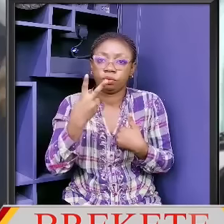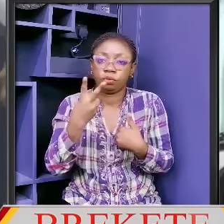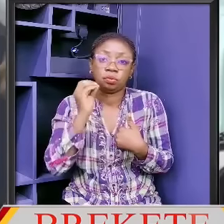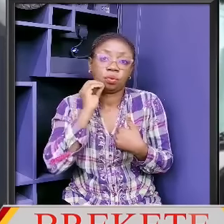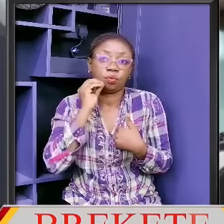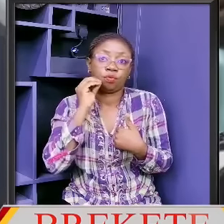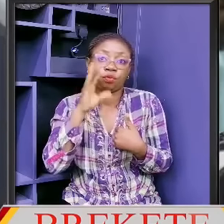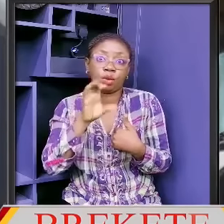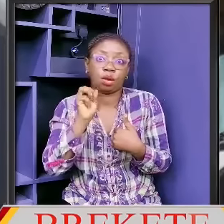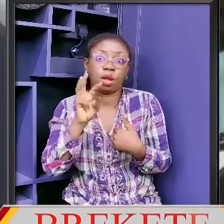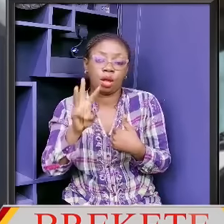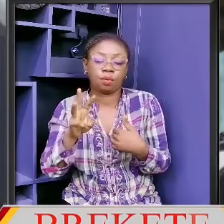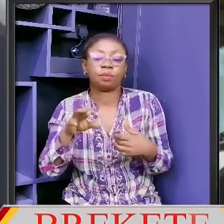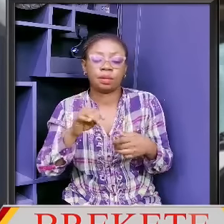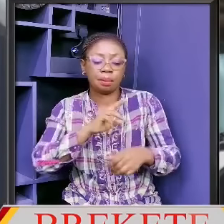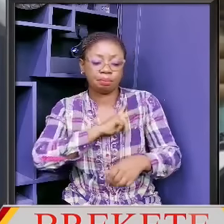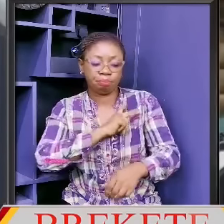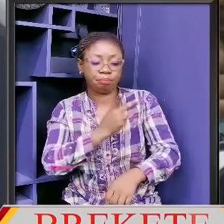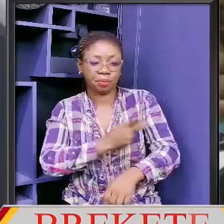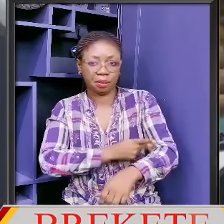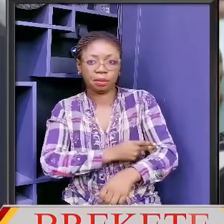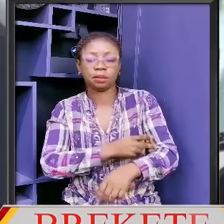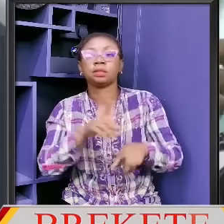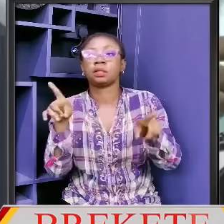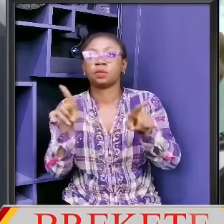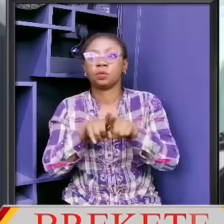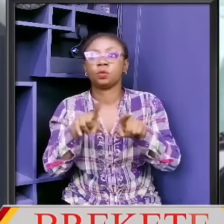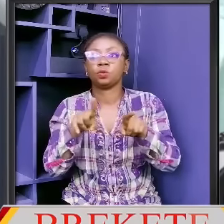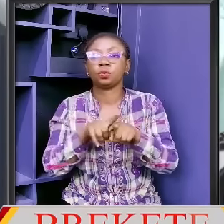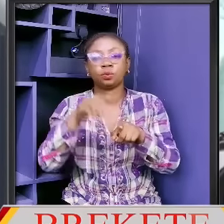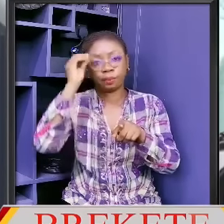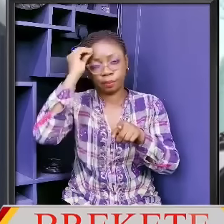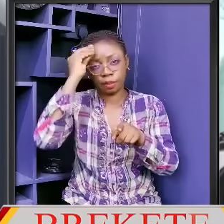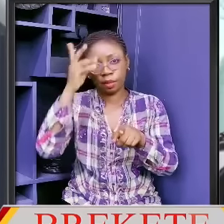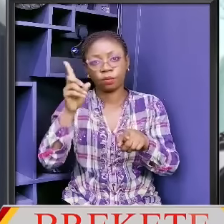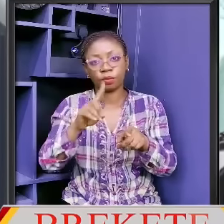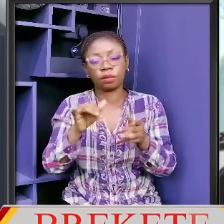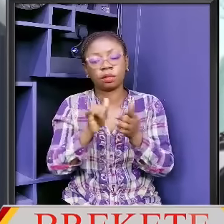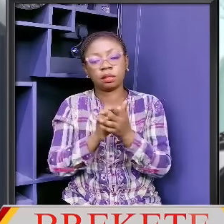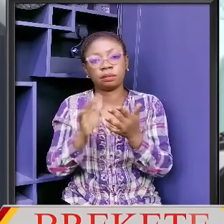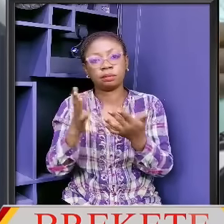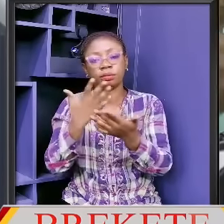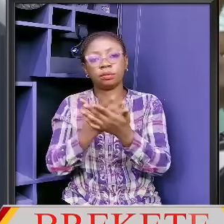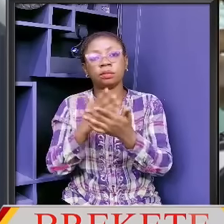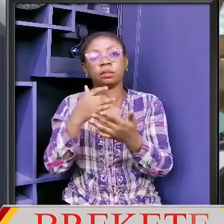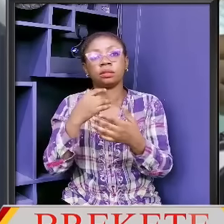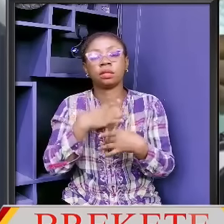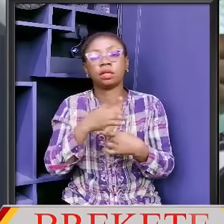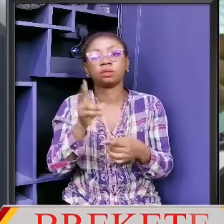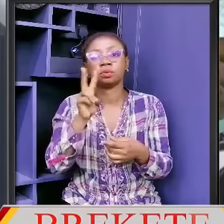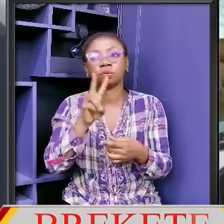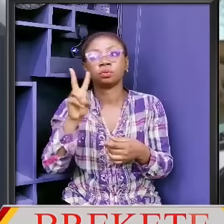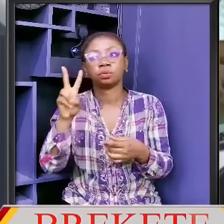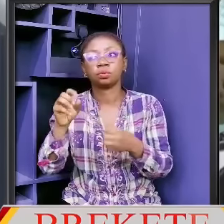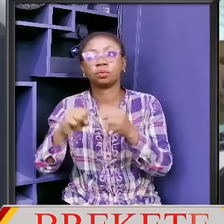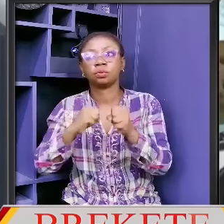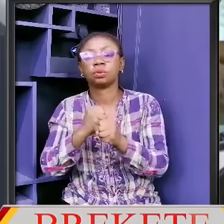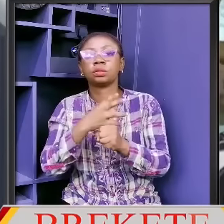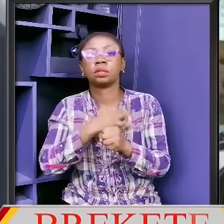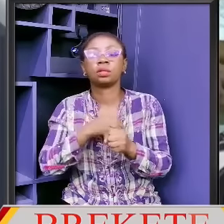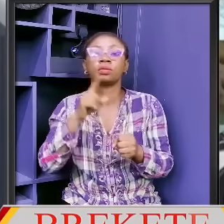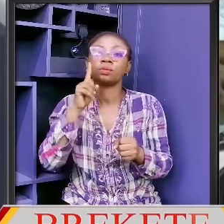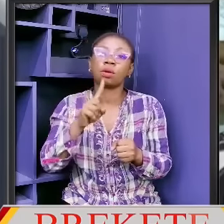Then I get male one, where they reach like two years. Then one big elderly ones.